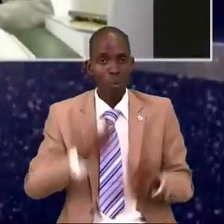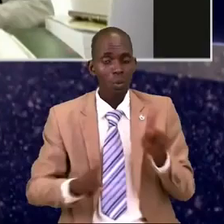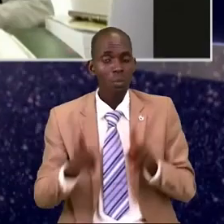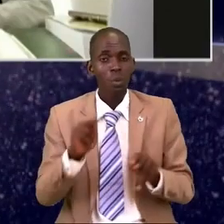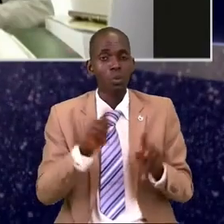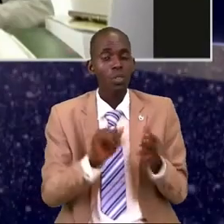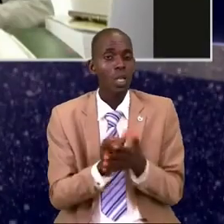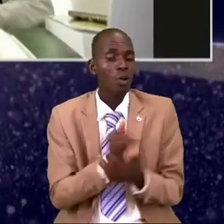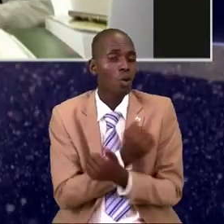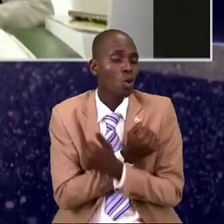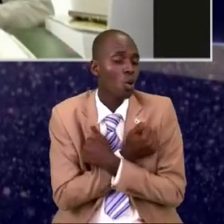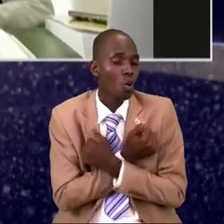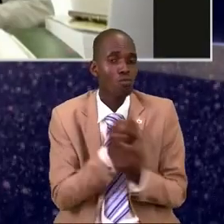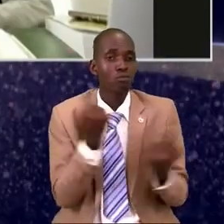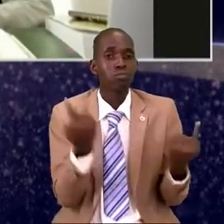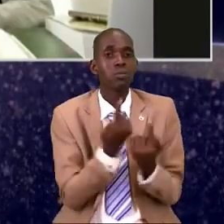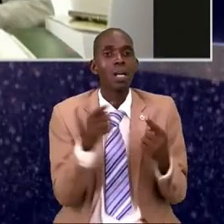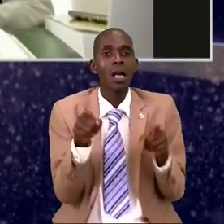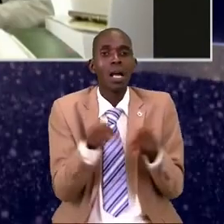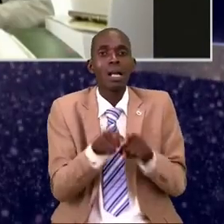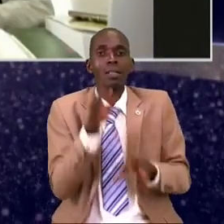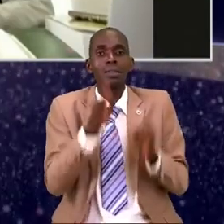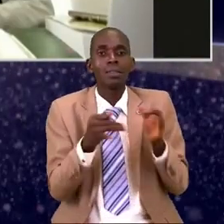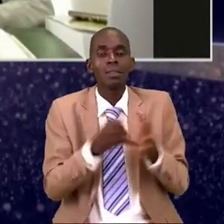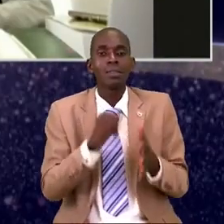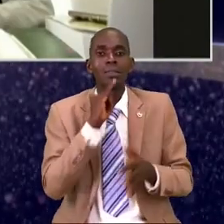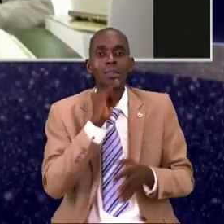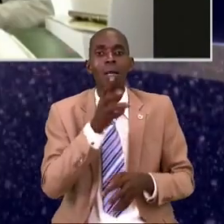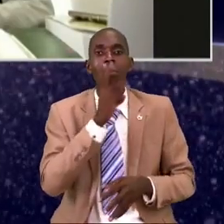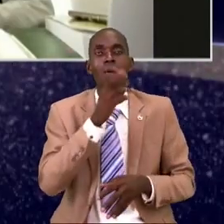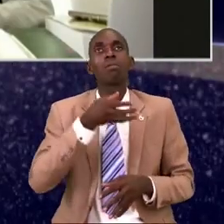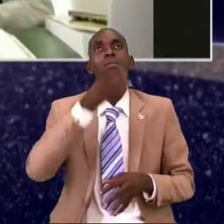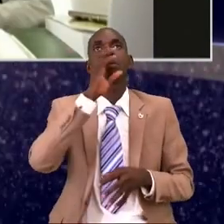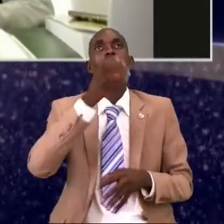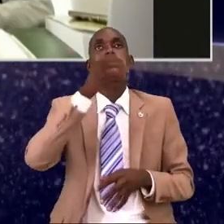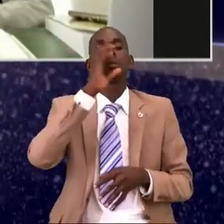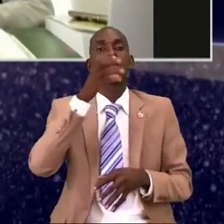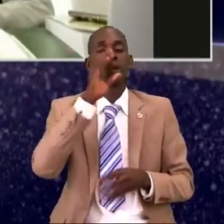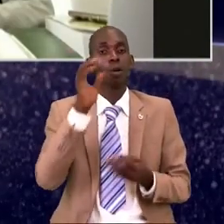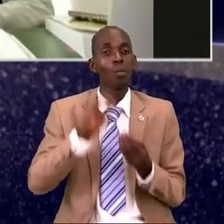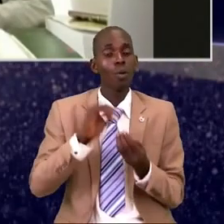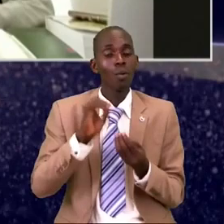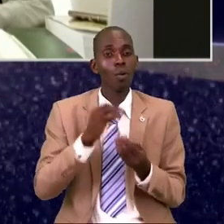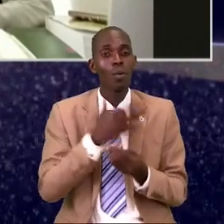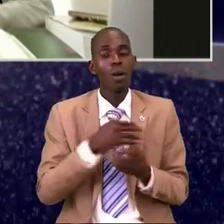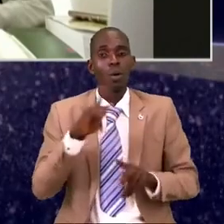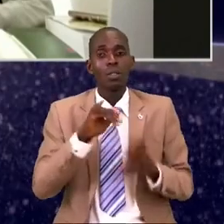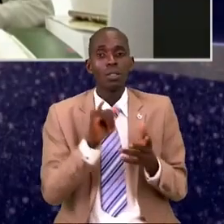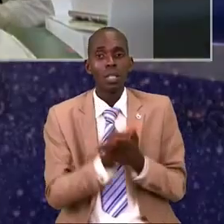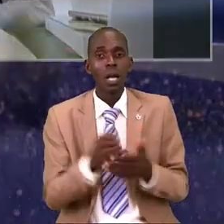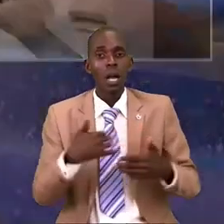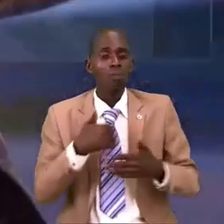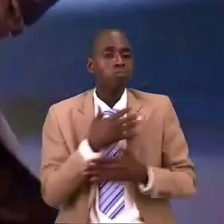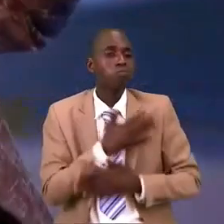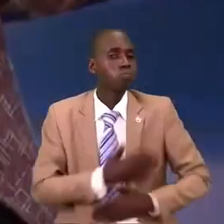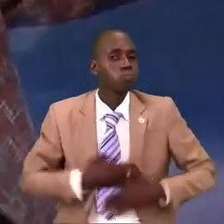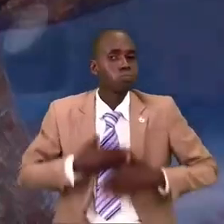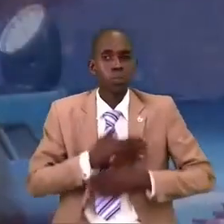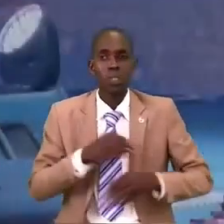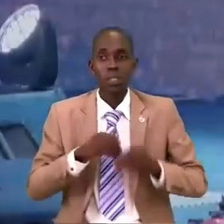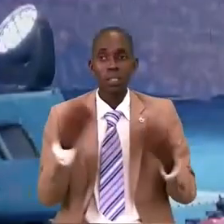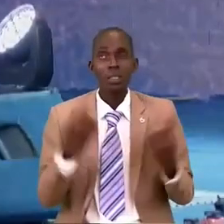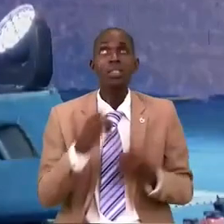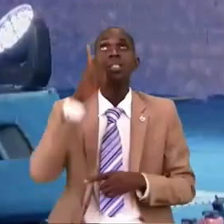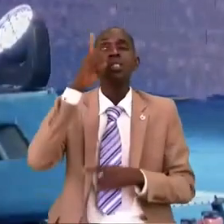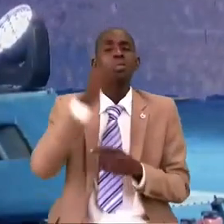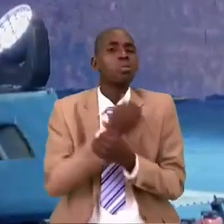he loves everyone. He doesn't want you to perish in sin. He wants to save you because he is good. As